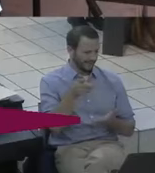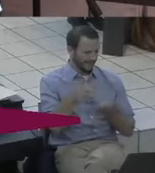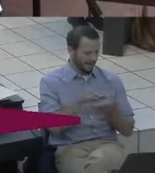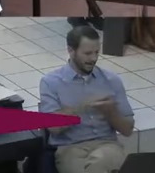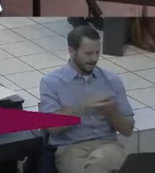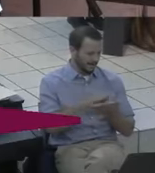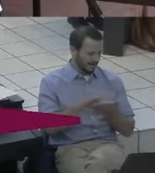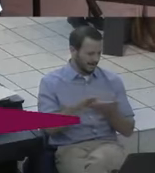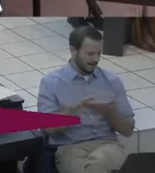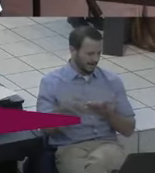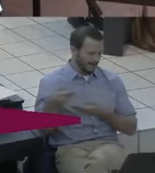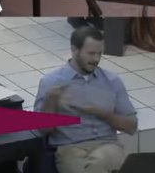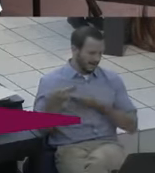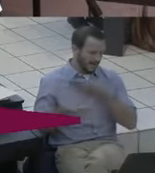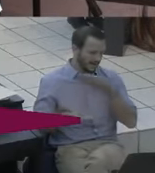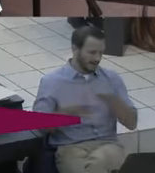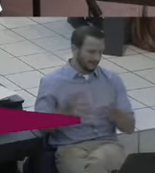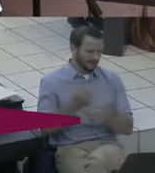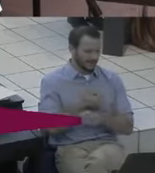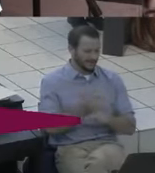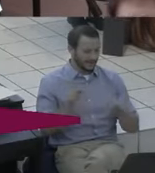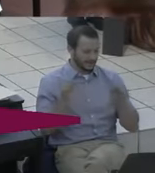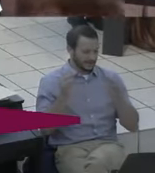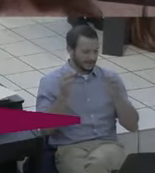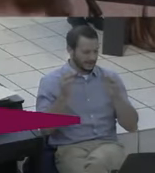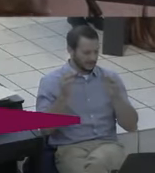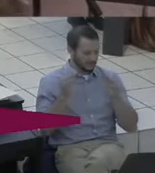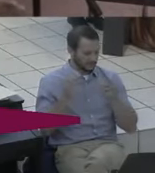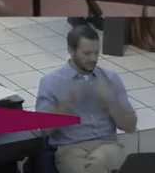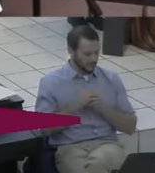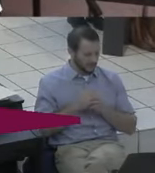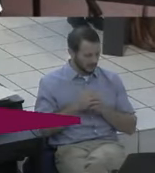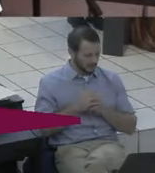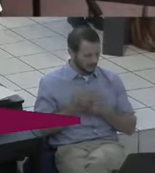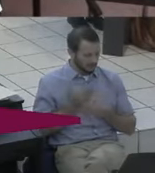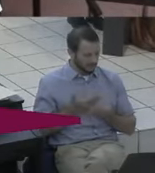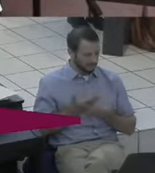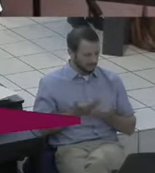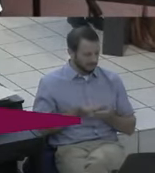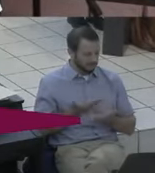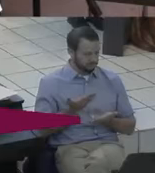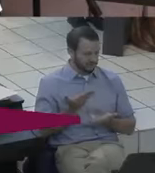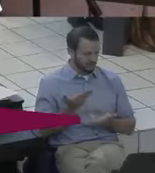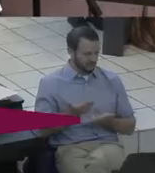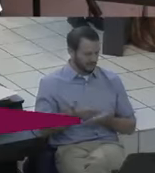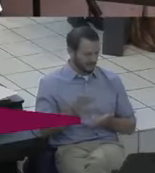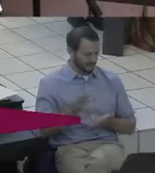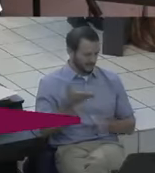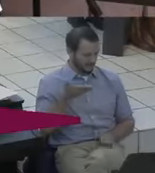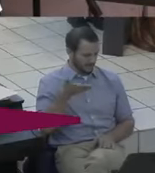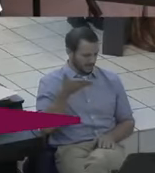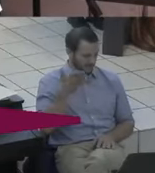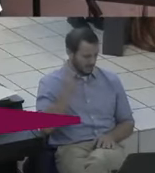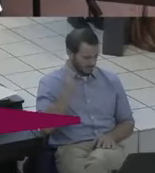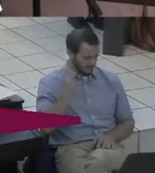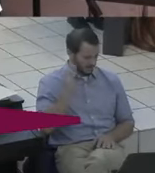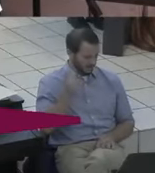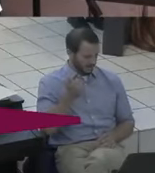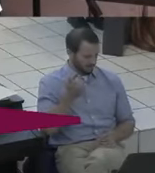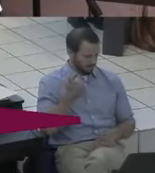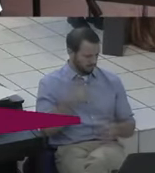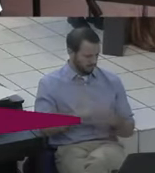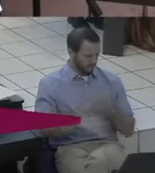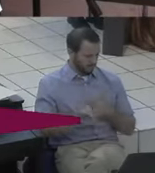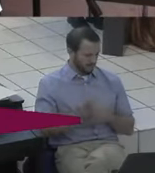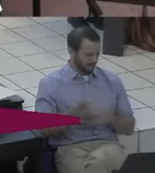Salvation, purchase of